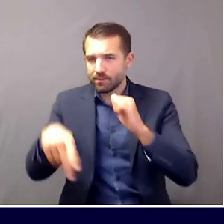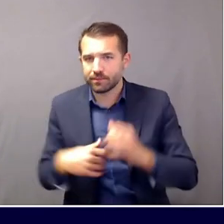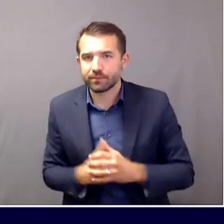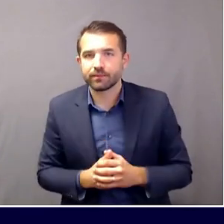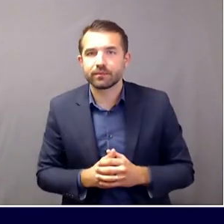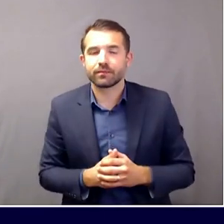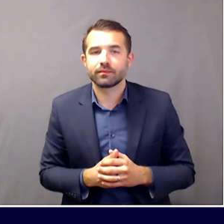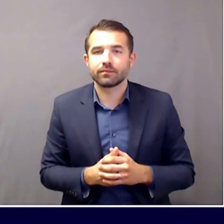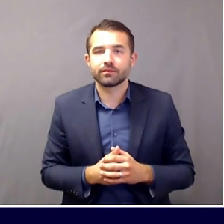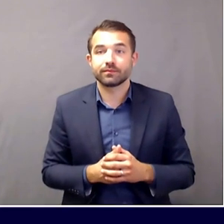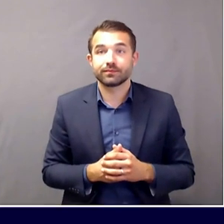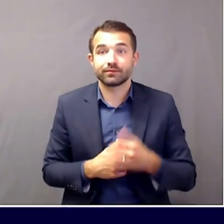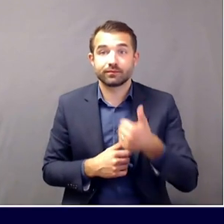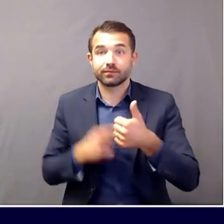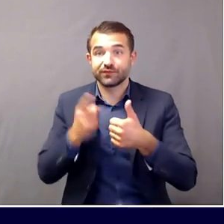So I know you were